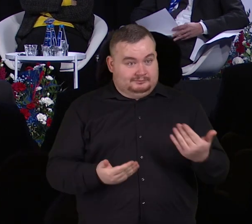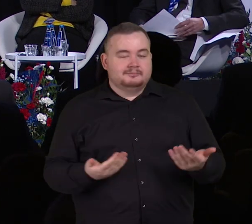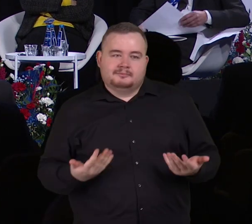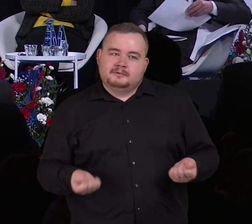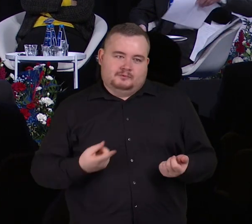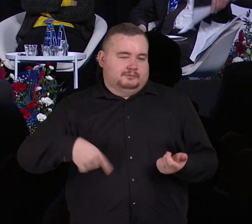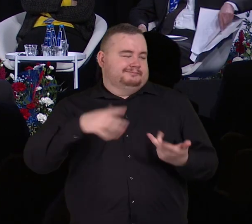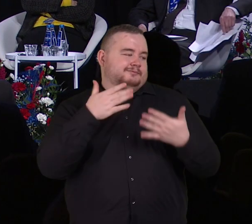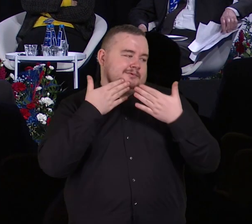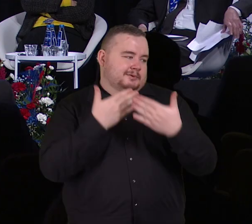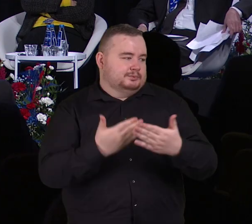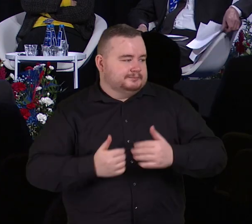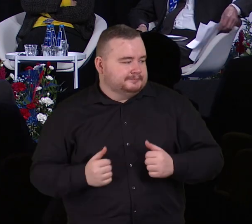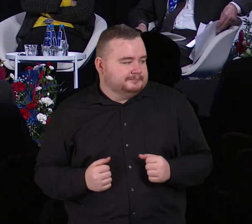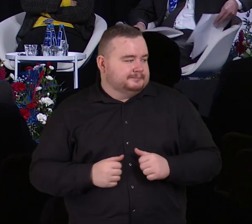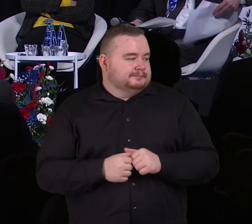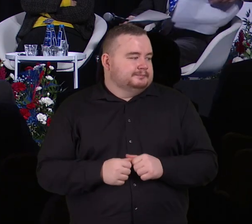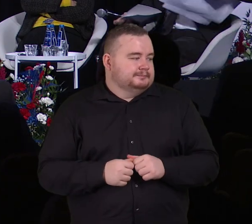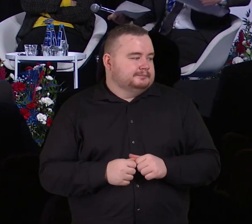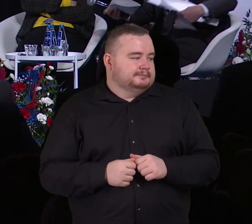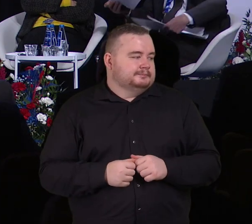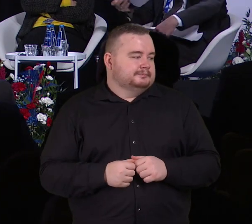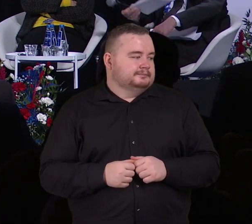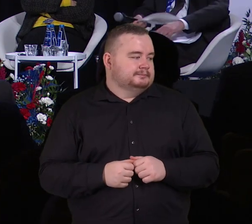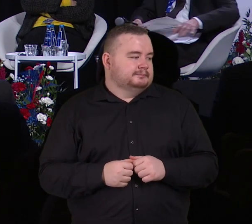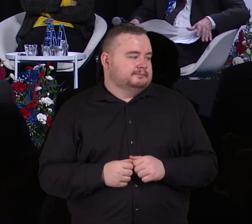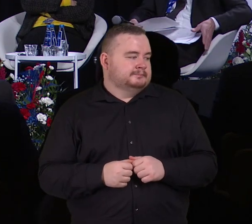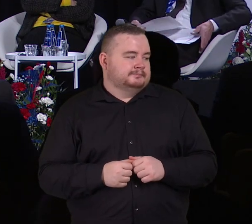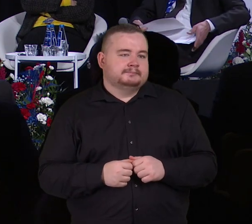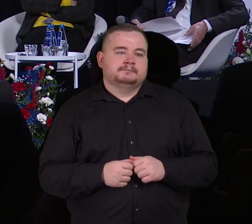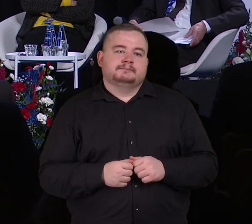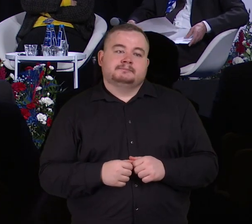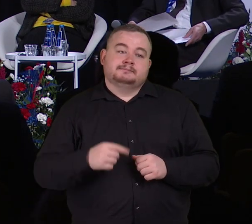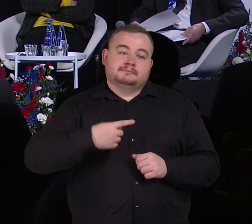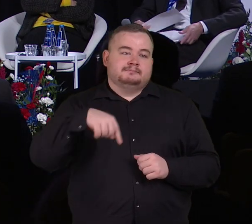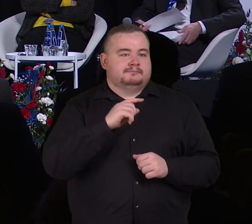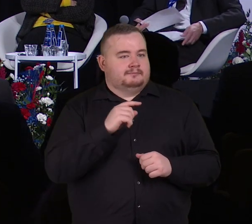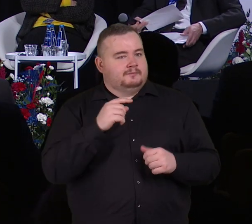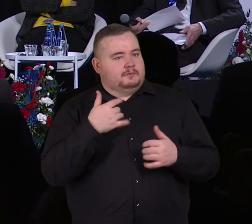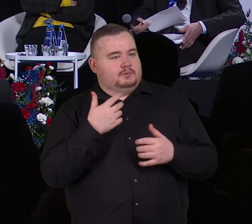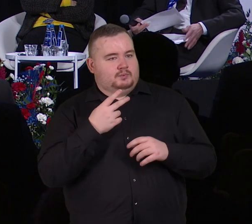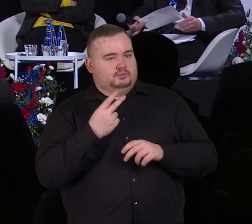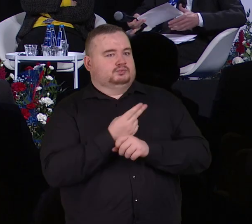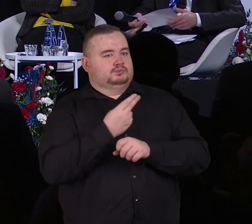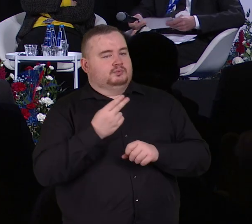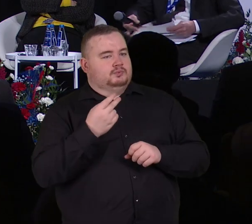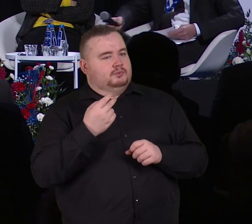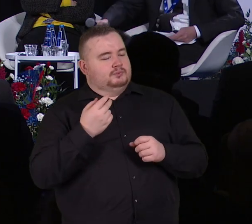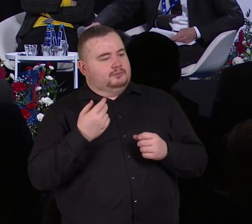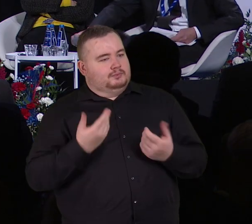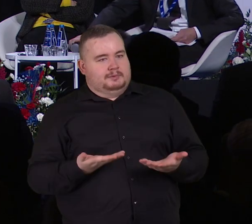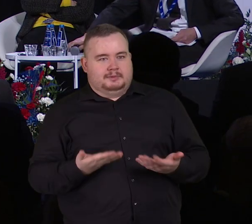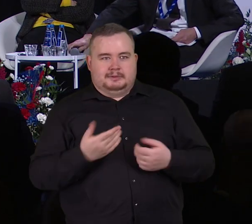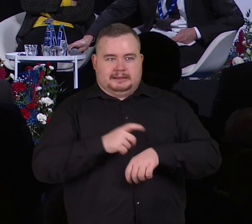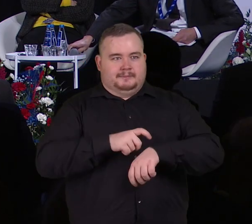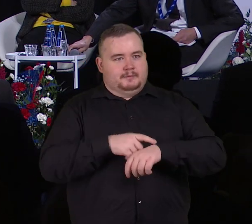one opportunity to have a question now to our panelists. But before I ask